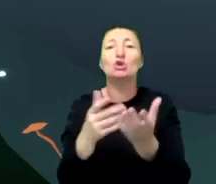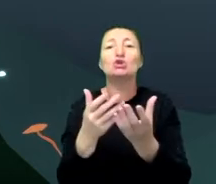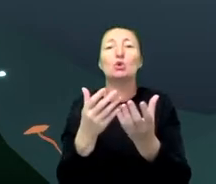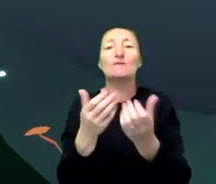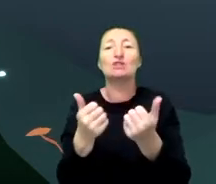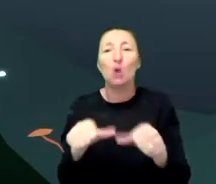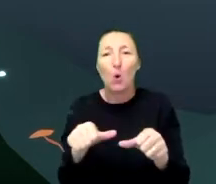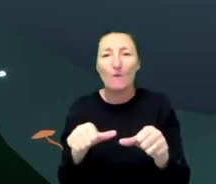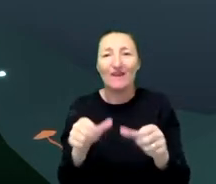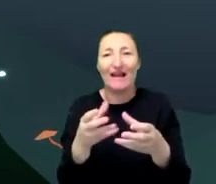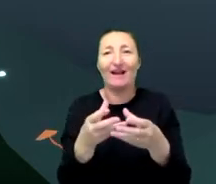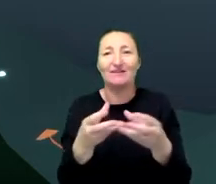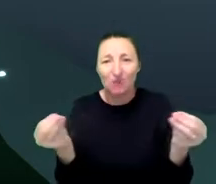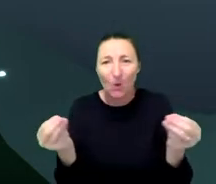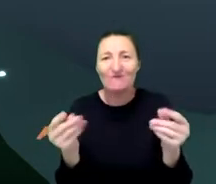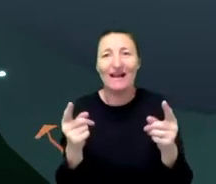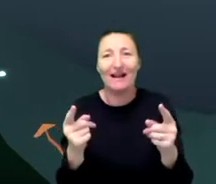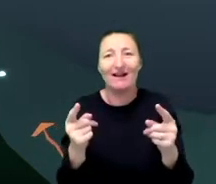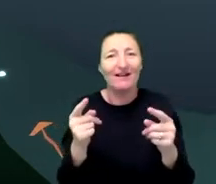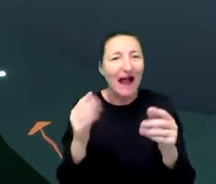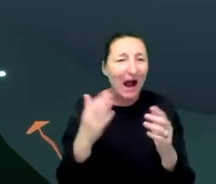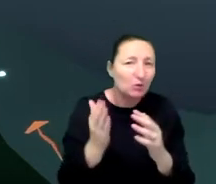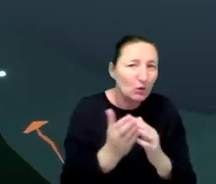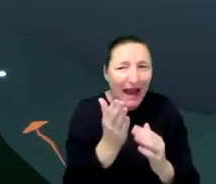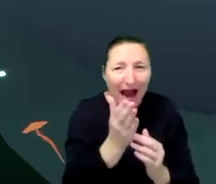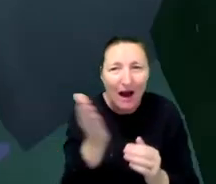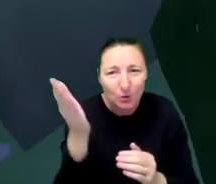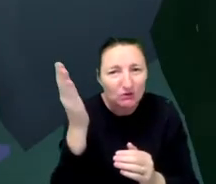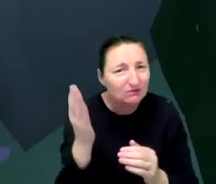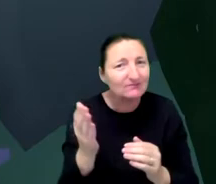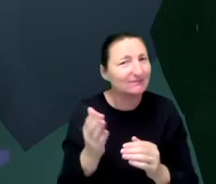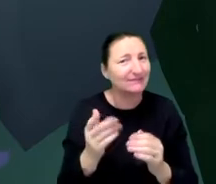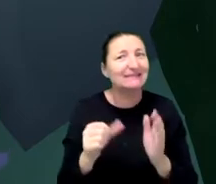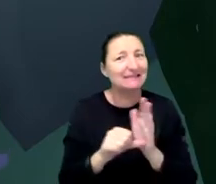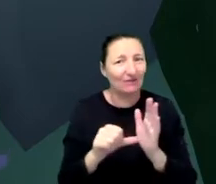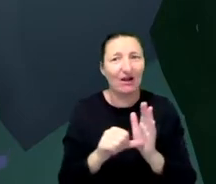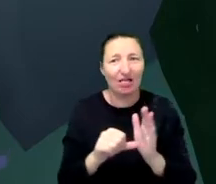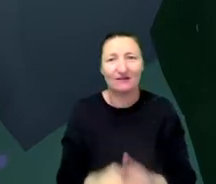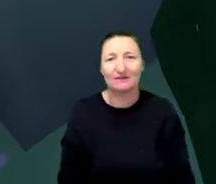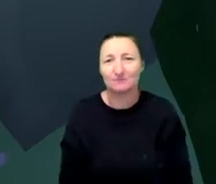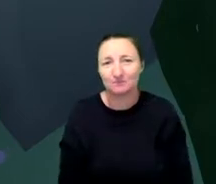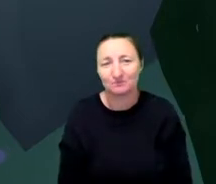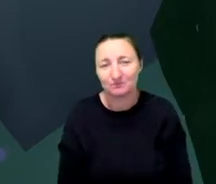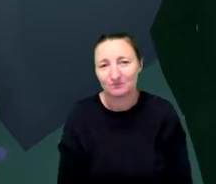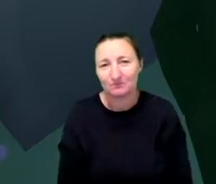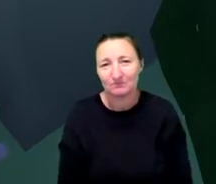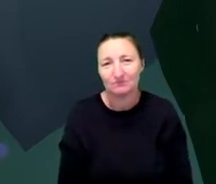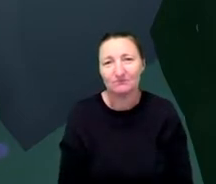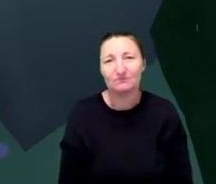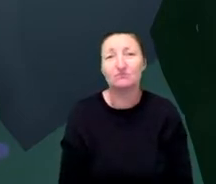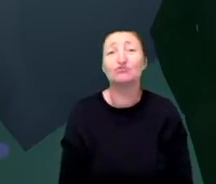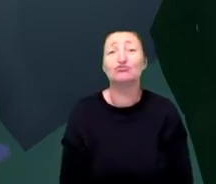thing. There's no way out. That's really. That's like a small ego boost. Yeah, definitely. You could do this maze forever. Mm-hmm. There's kind of